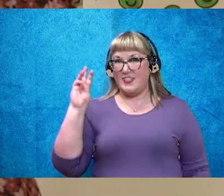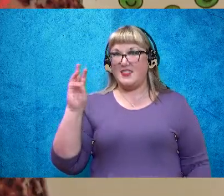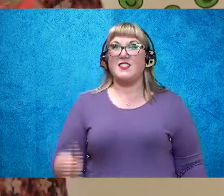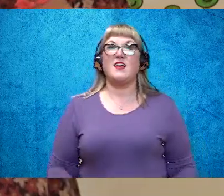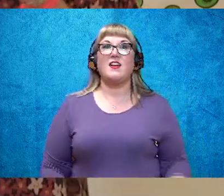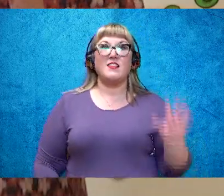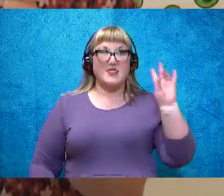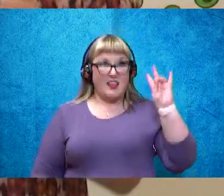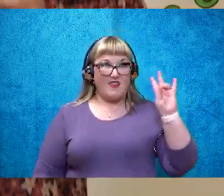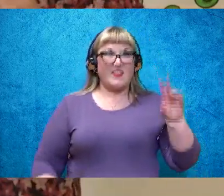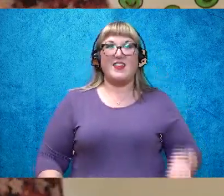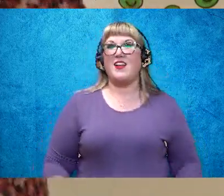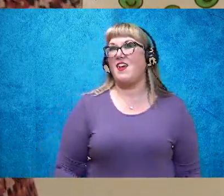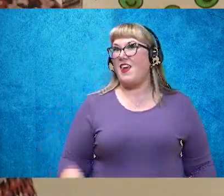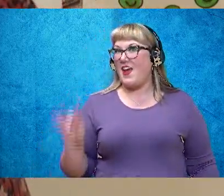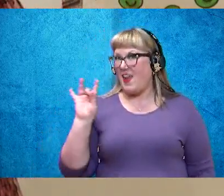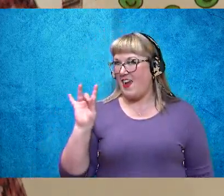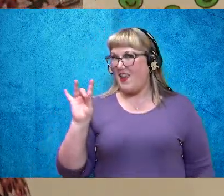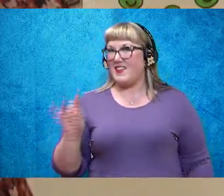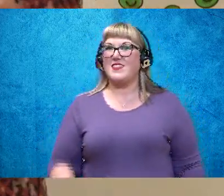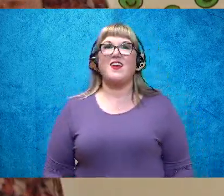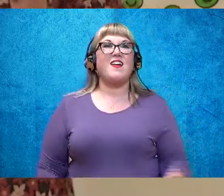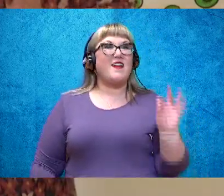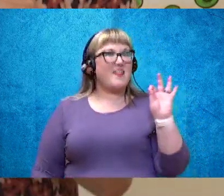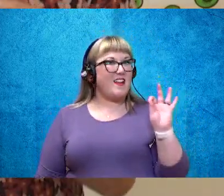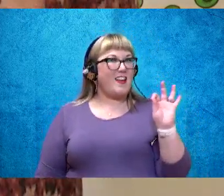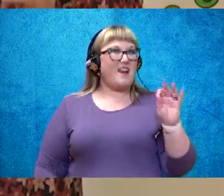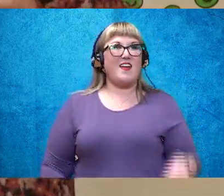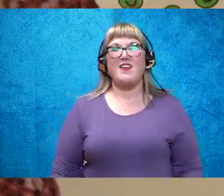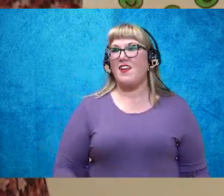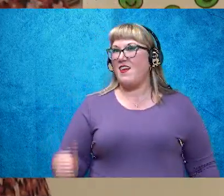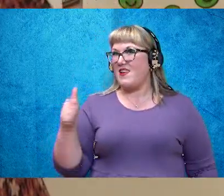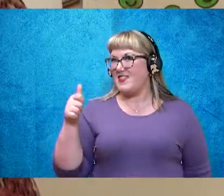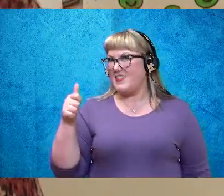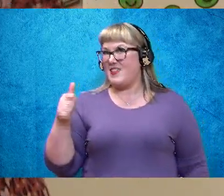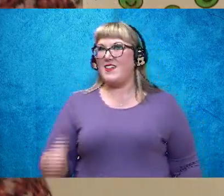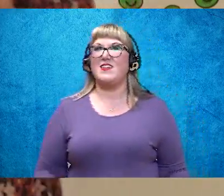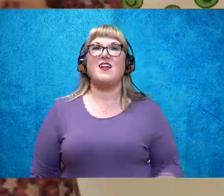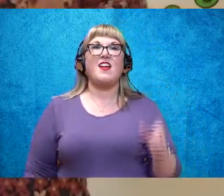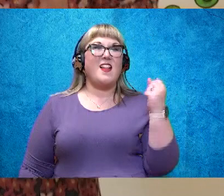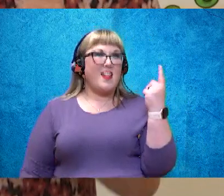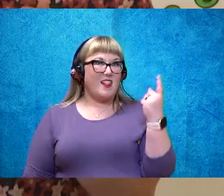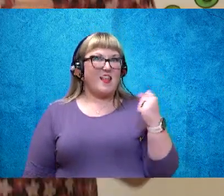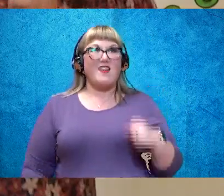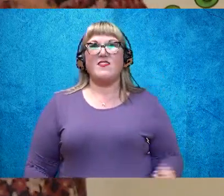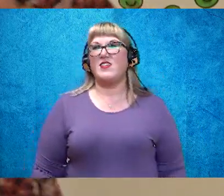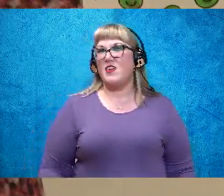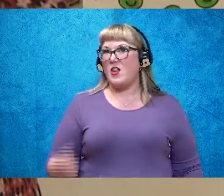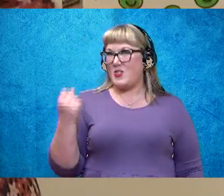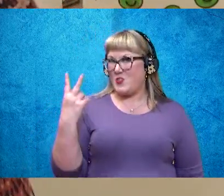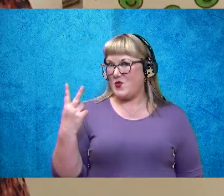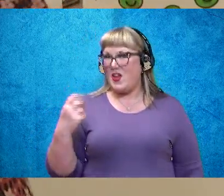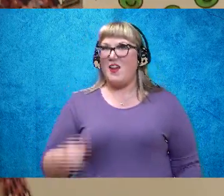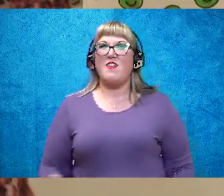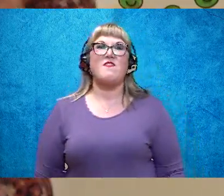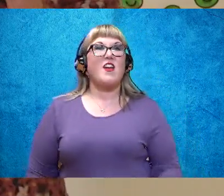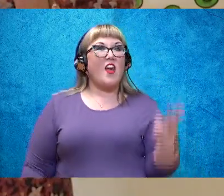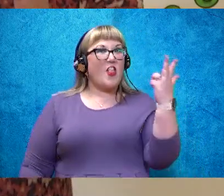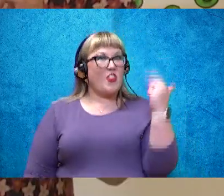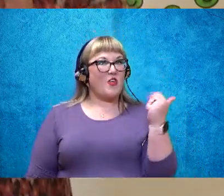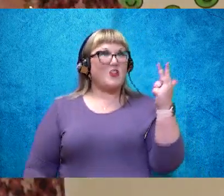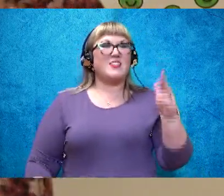6, 7, 8, 9, 10, 11,